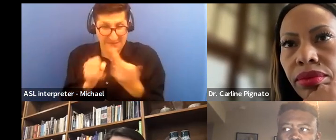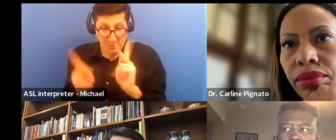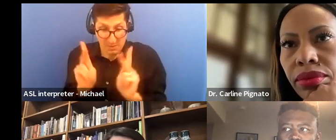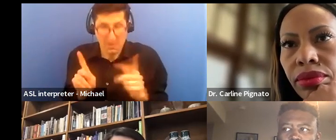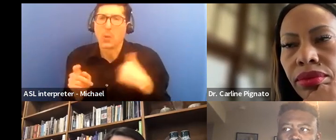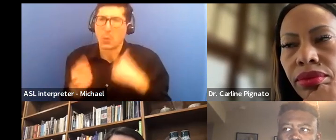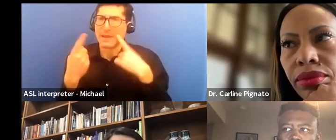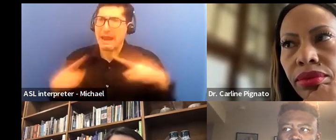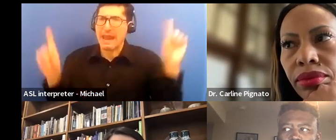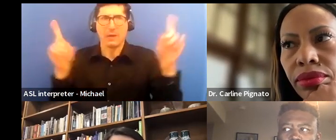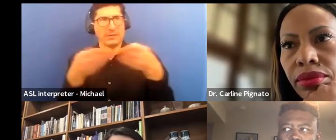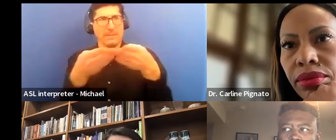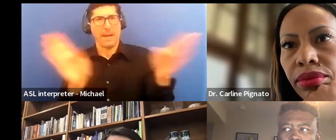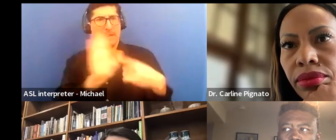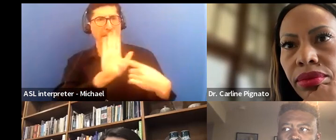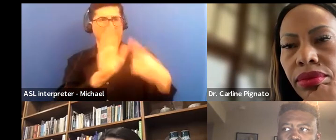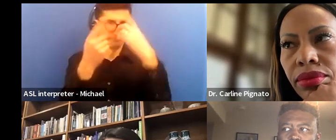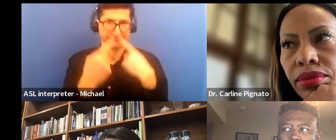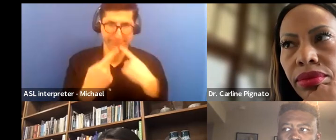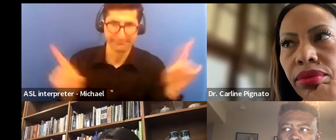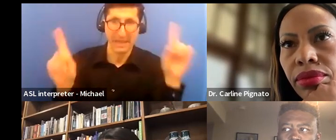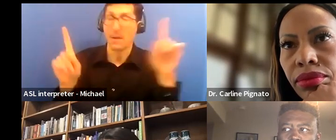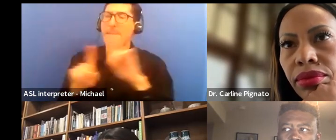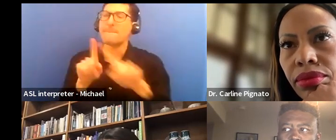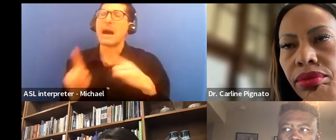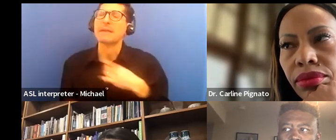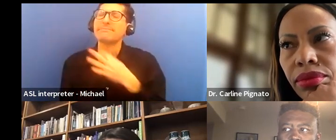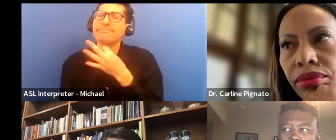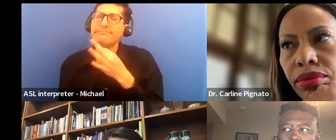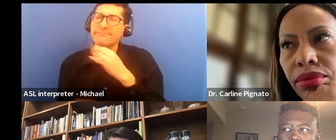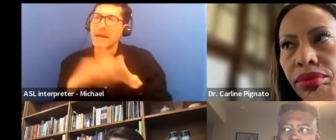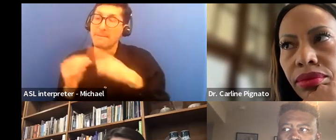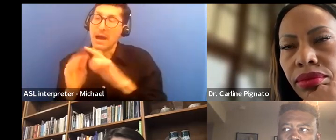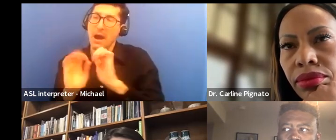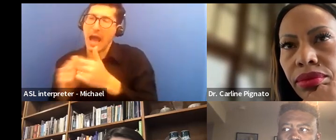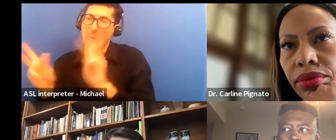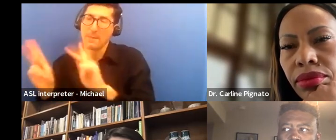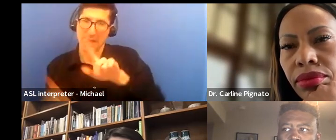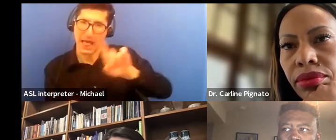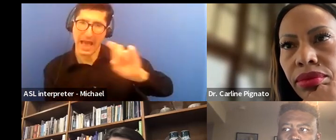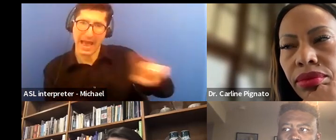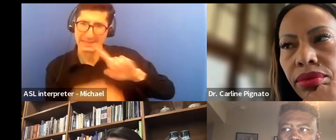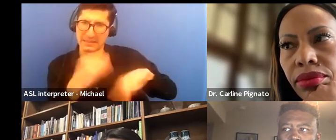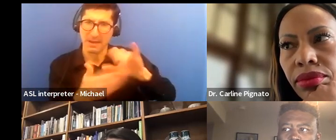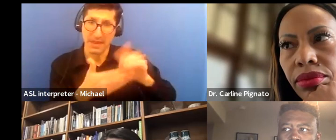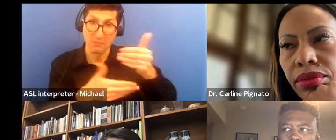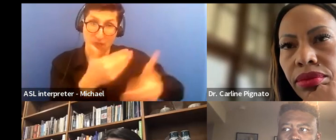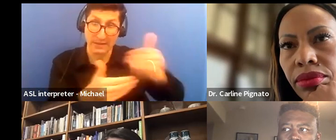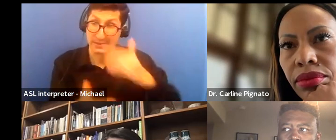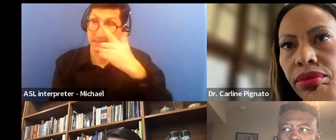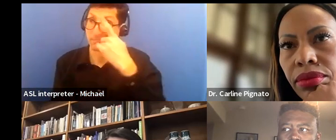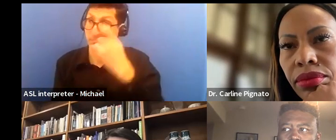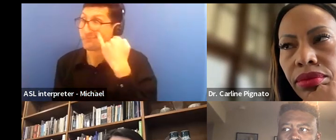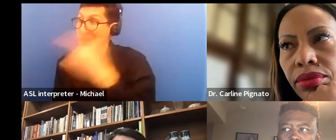about how candidates ask you about that process and the risk of that